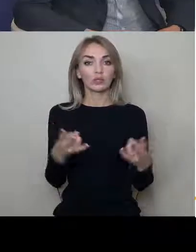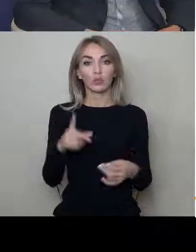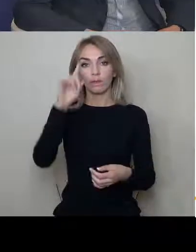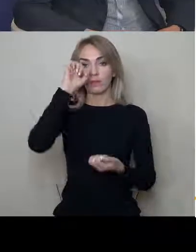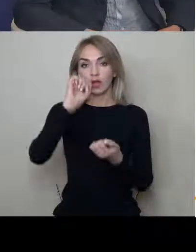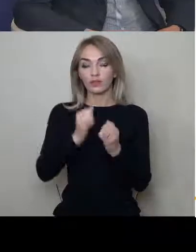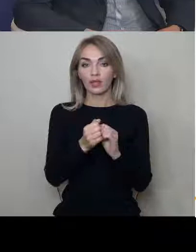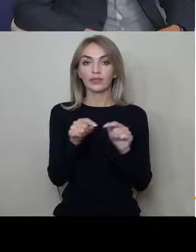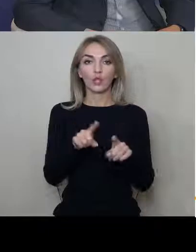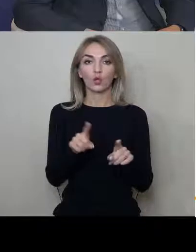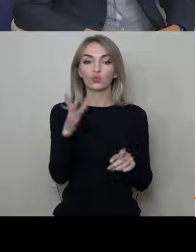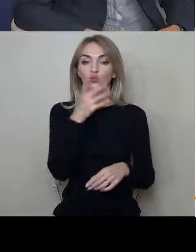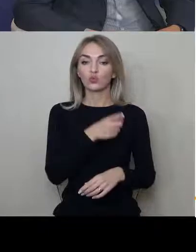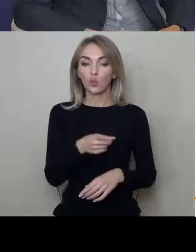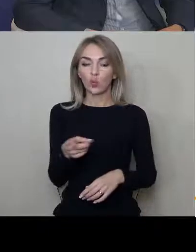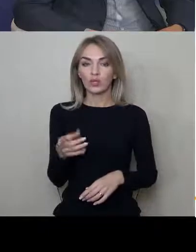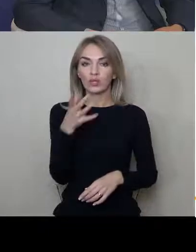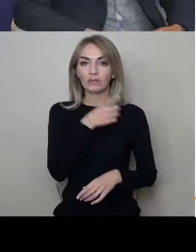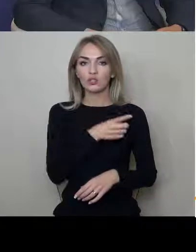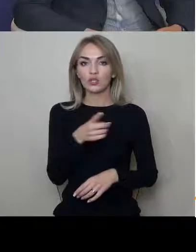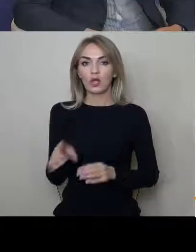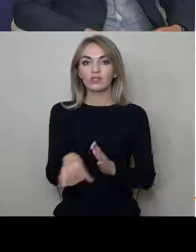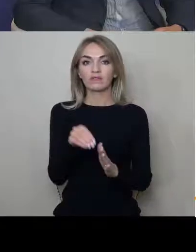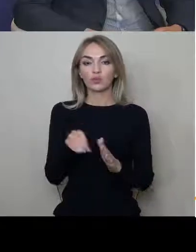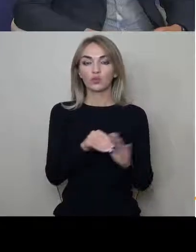thing to take into account here is